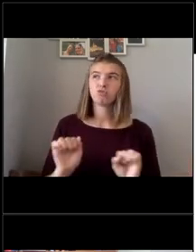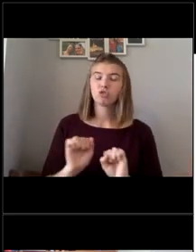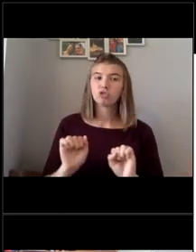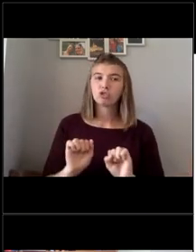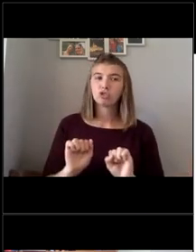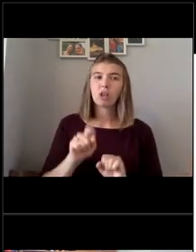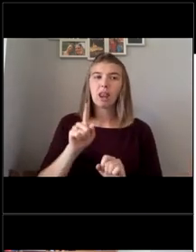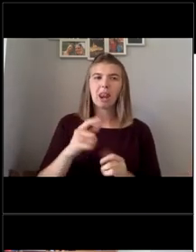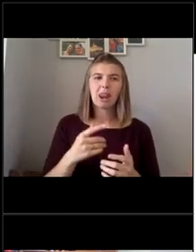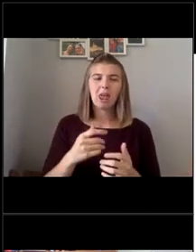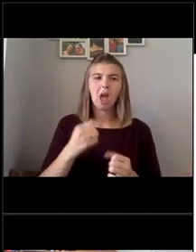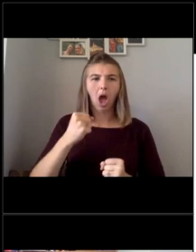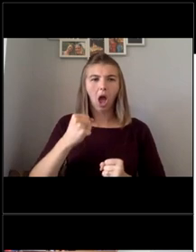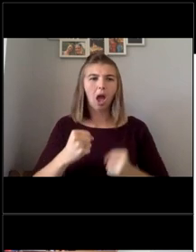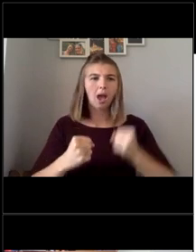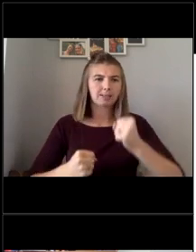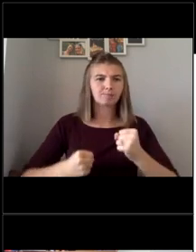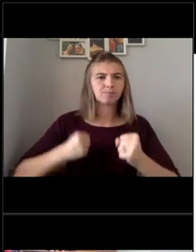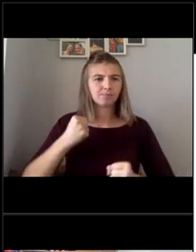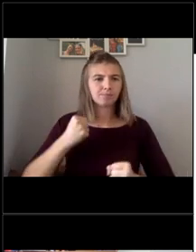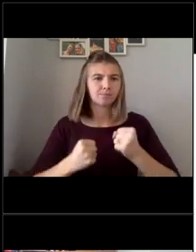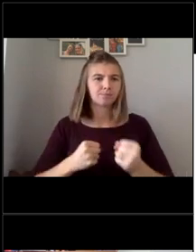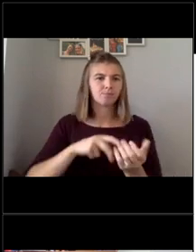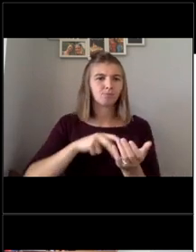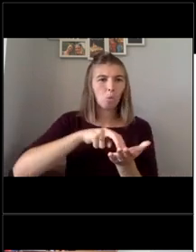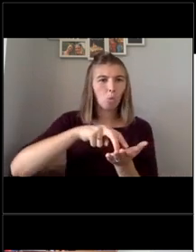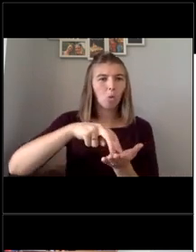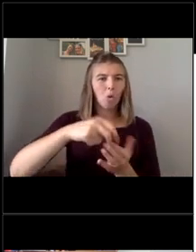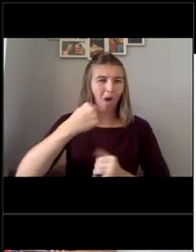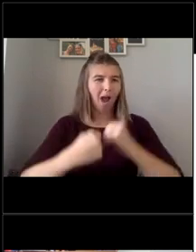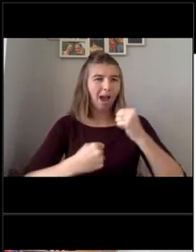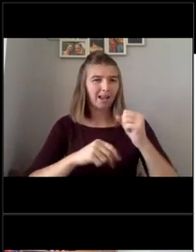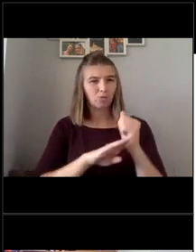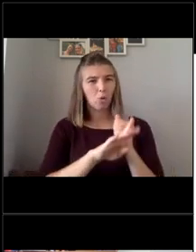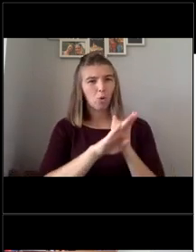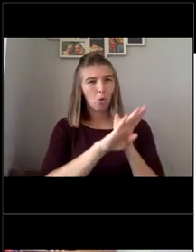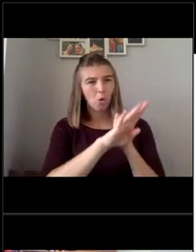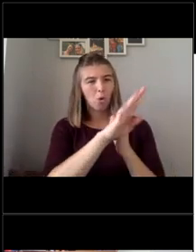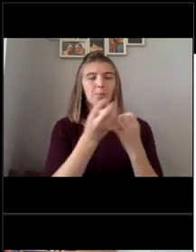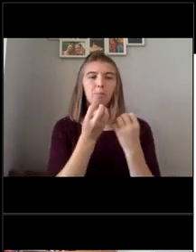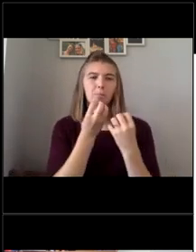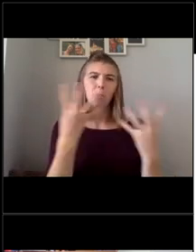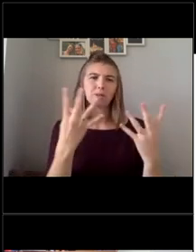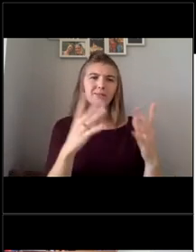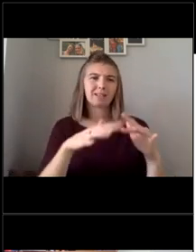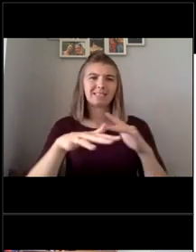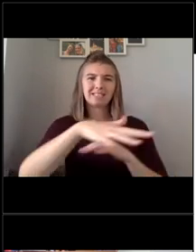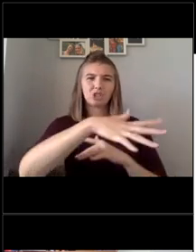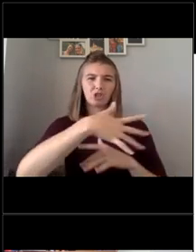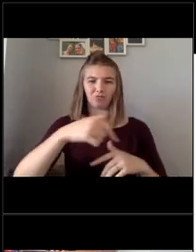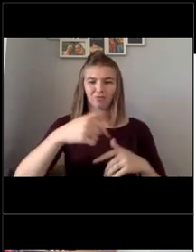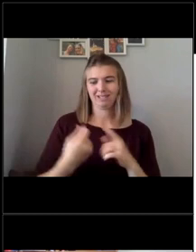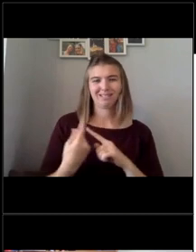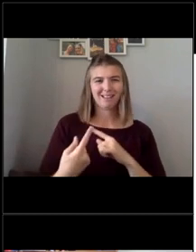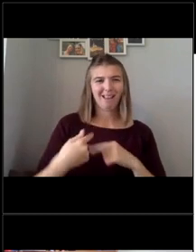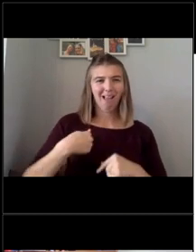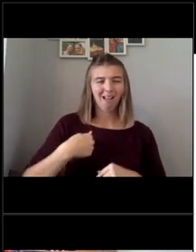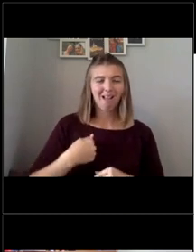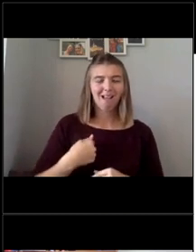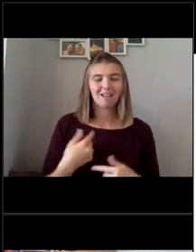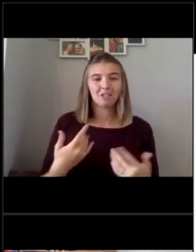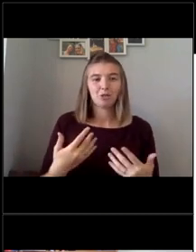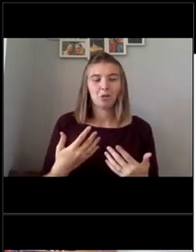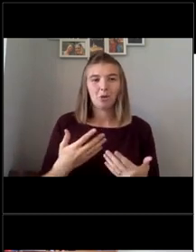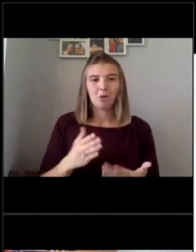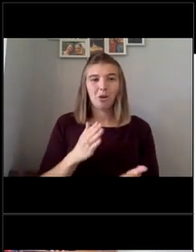hiking. There's really beautiful trails in Halifax. So that's definitely on the list, is to go for these hikes and do picnics